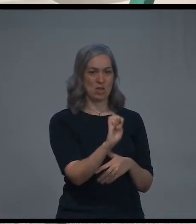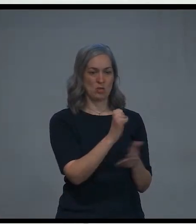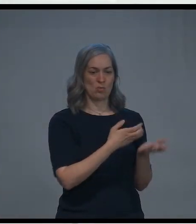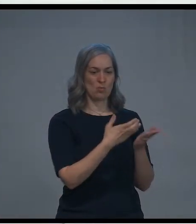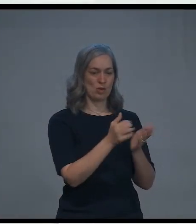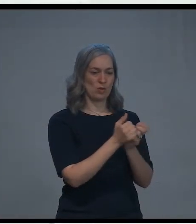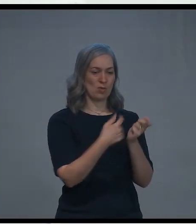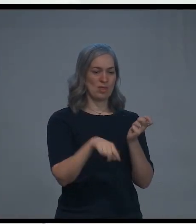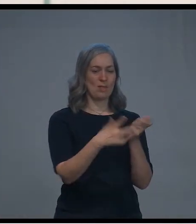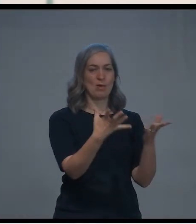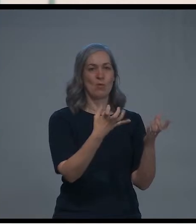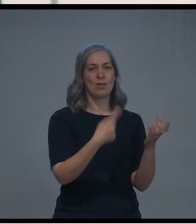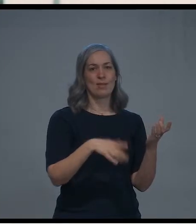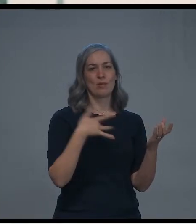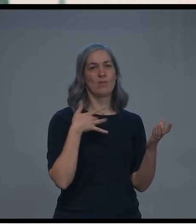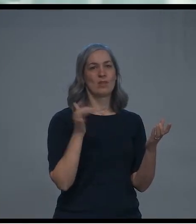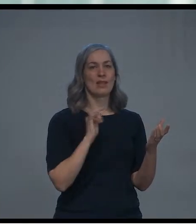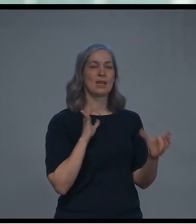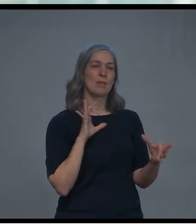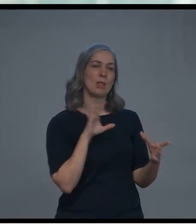belong to something bigger.